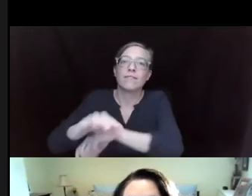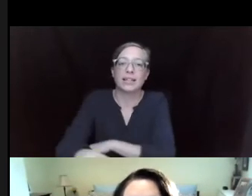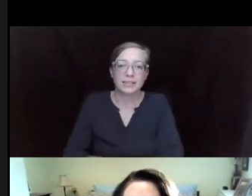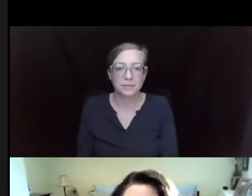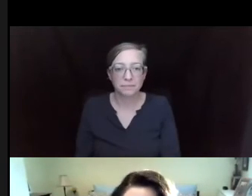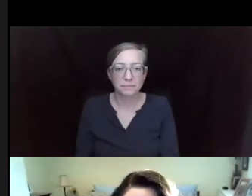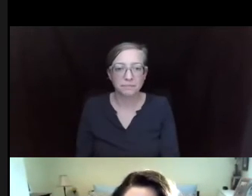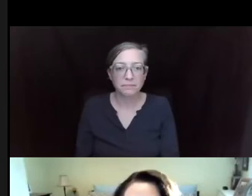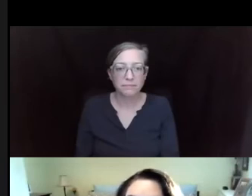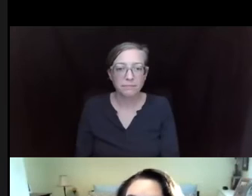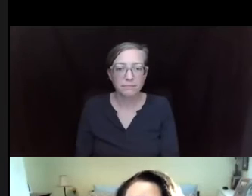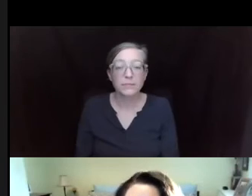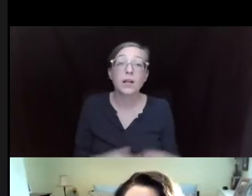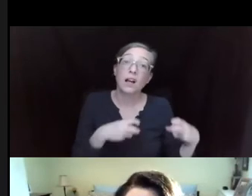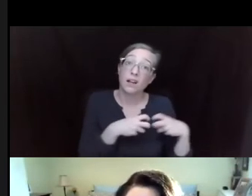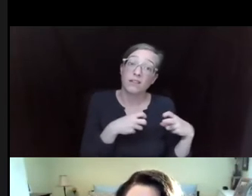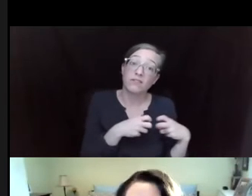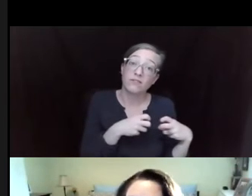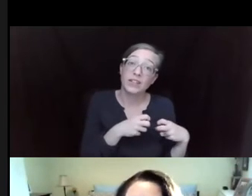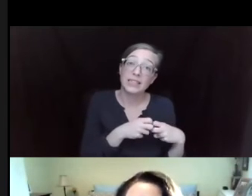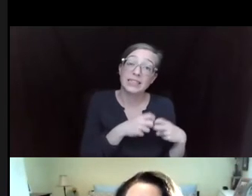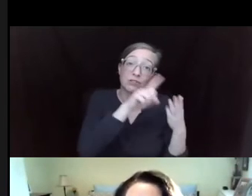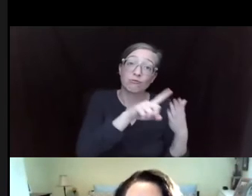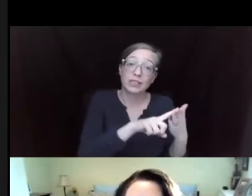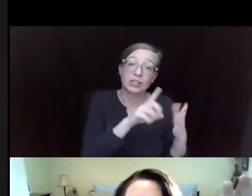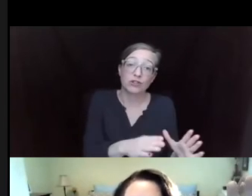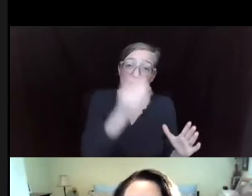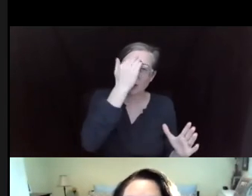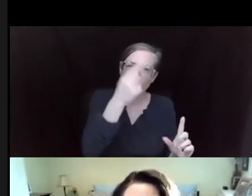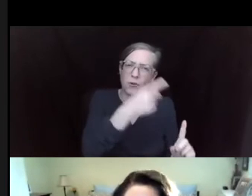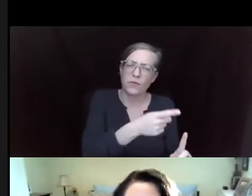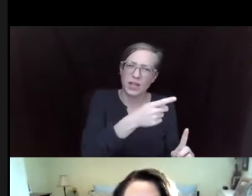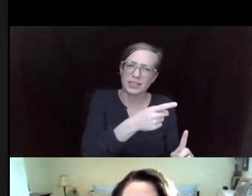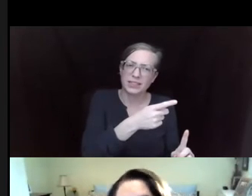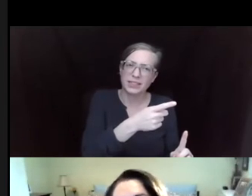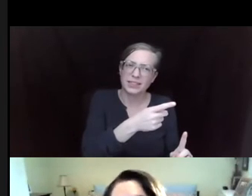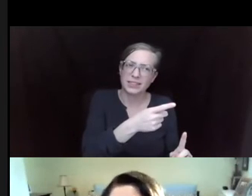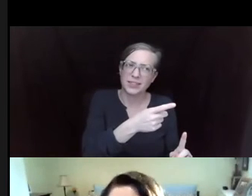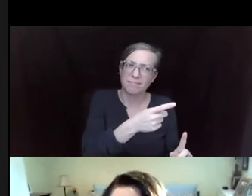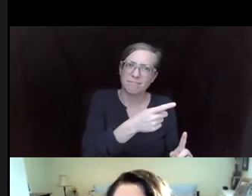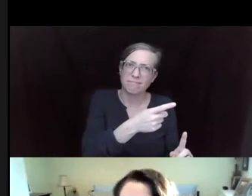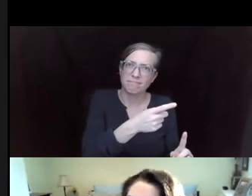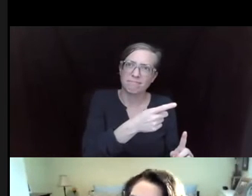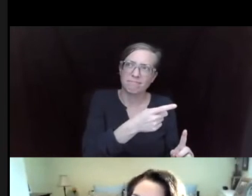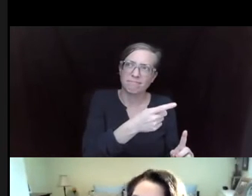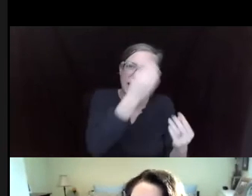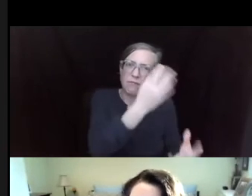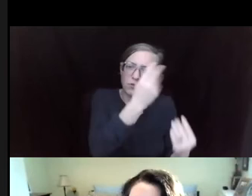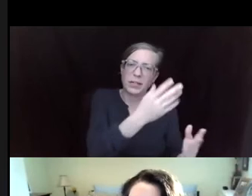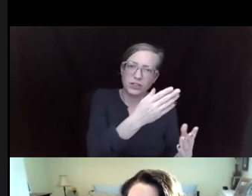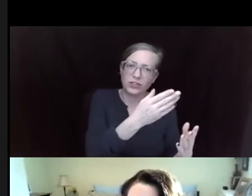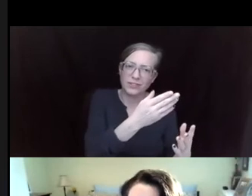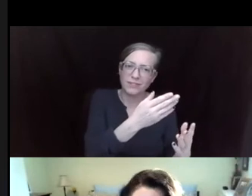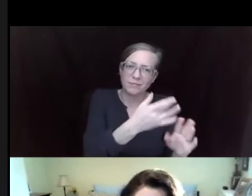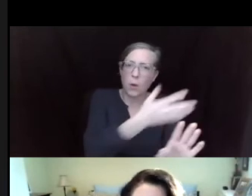the people in the physics field for quite some time. But somehow that nugget of knowledge never made it to the people like